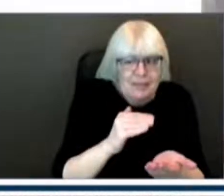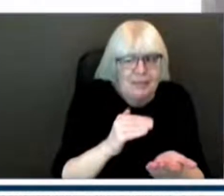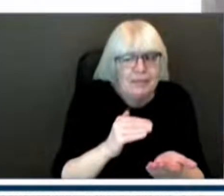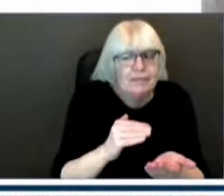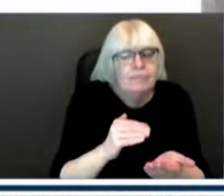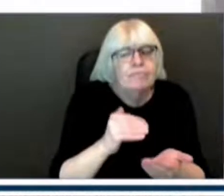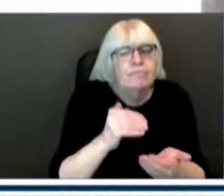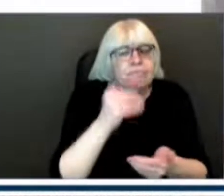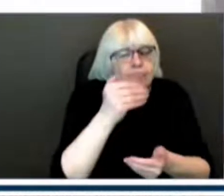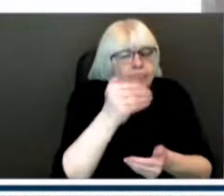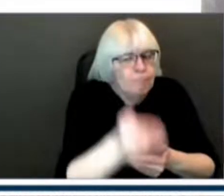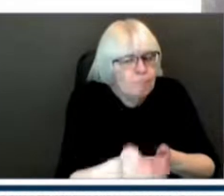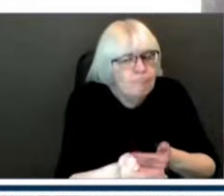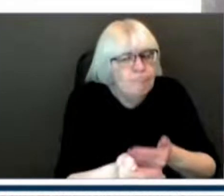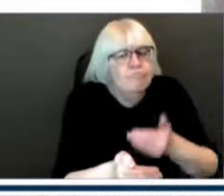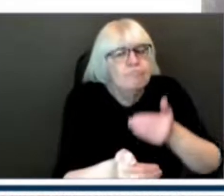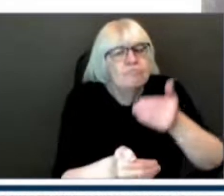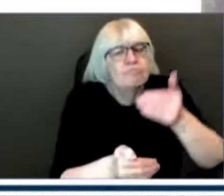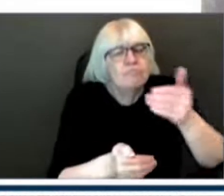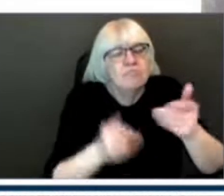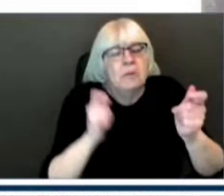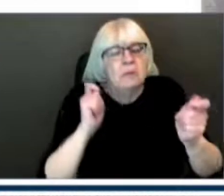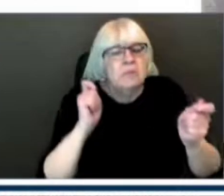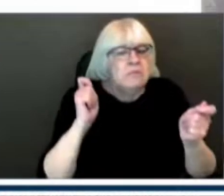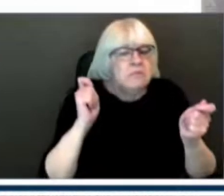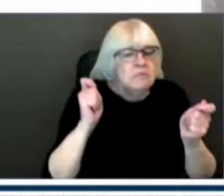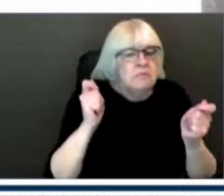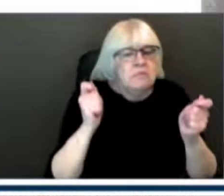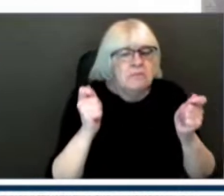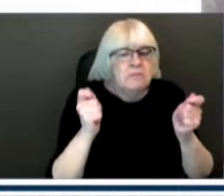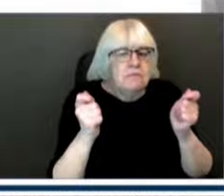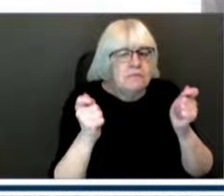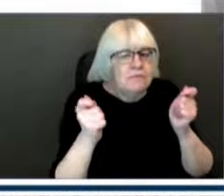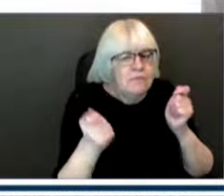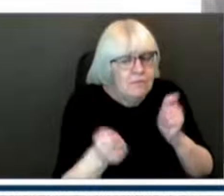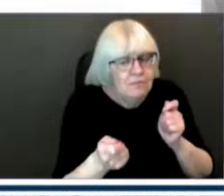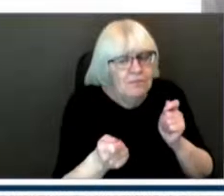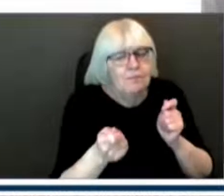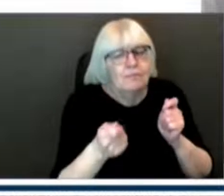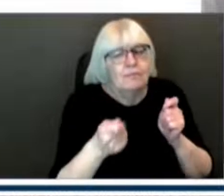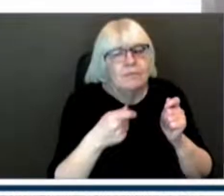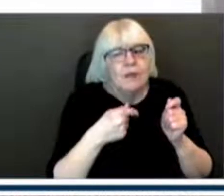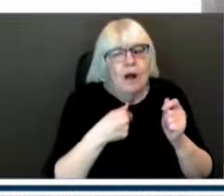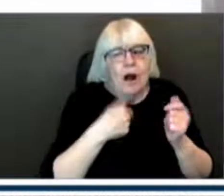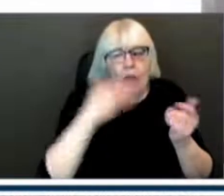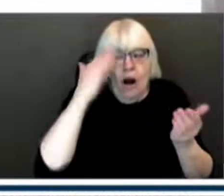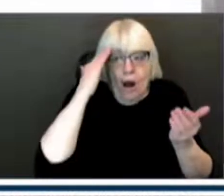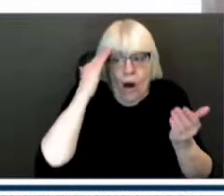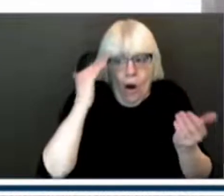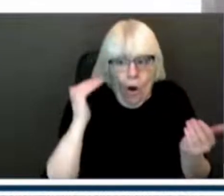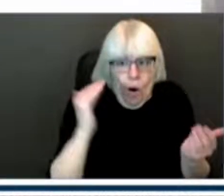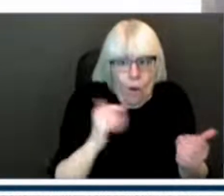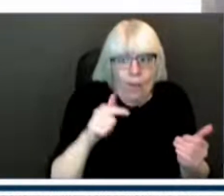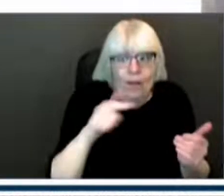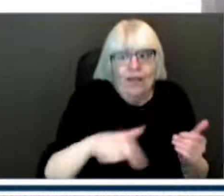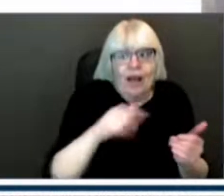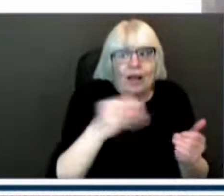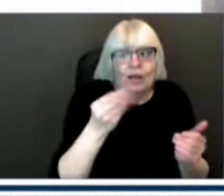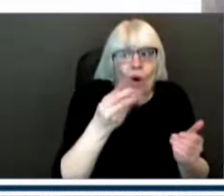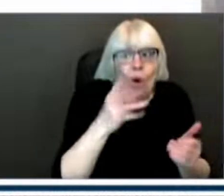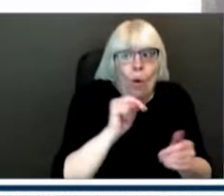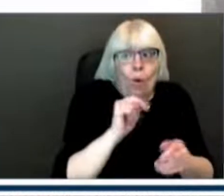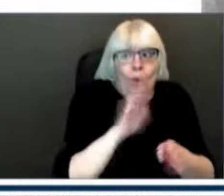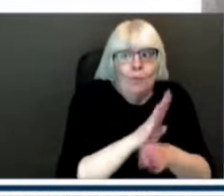methodical move forward, I'm hopeful that business owners will share in that optimism that we have, that we're moving forward,